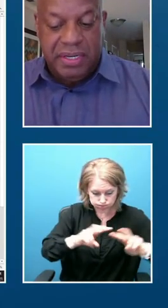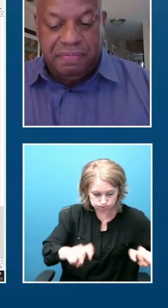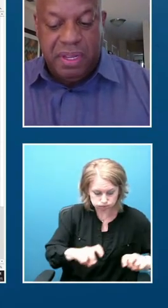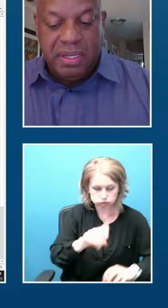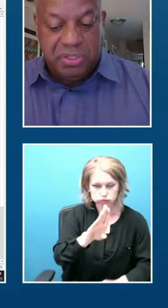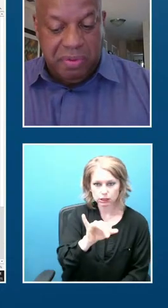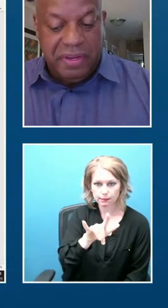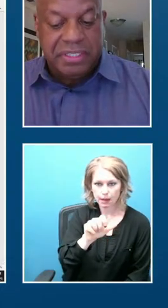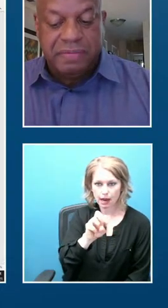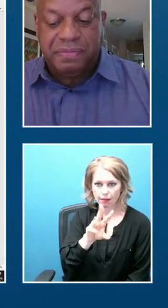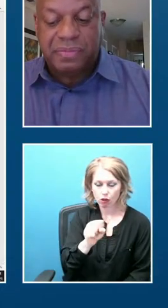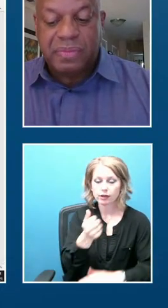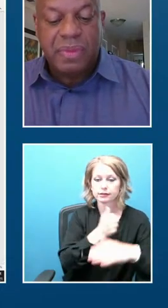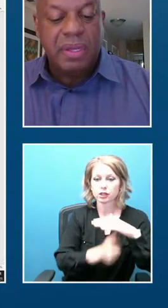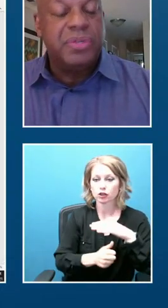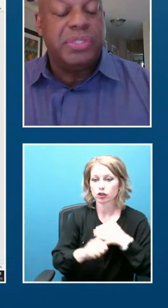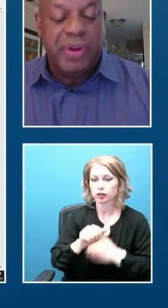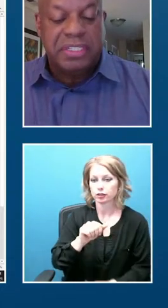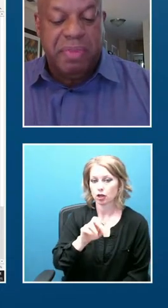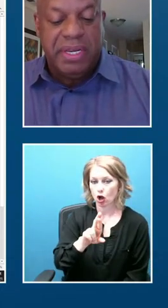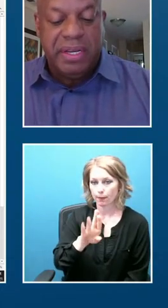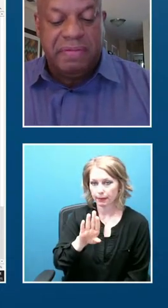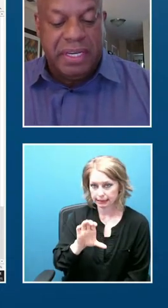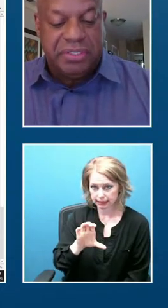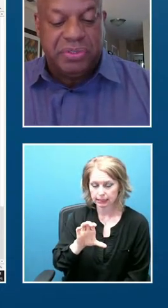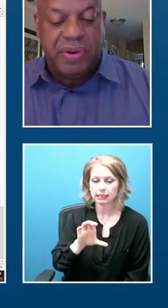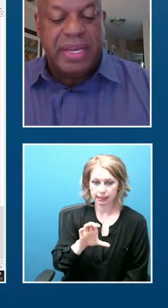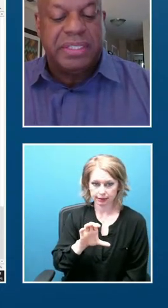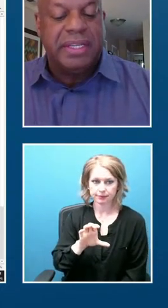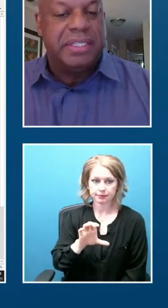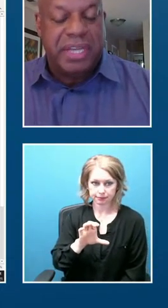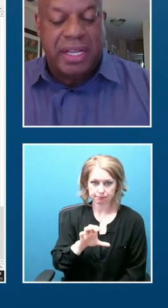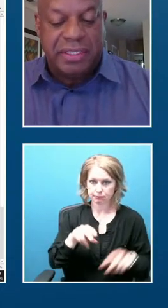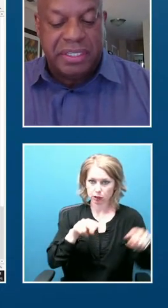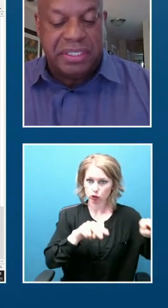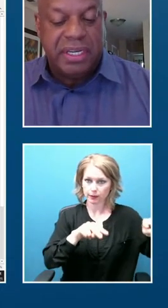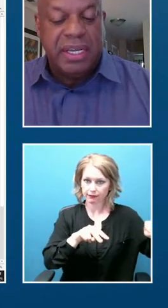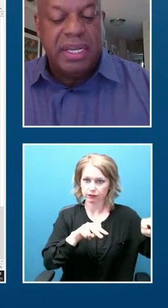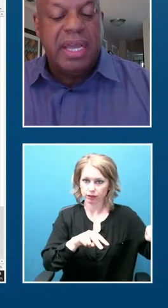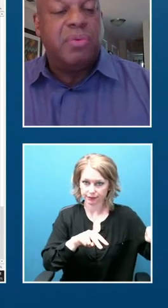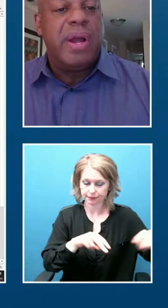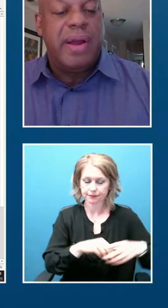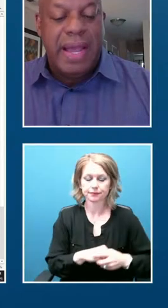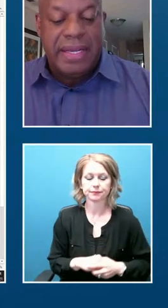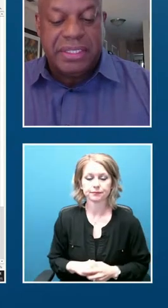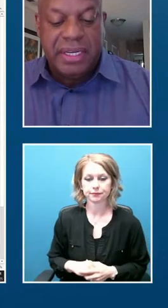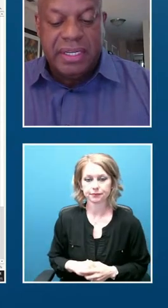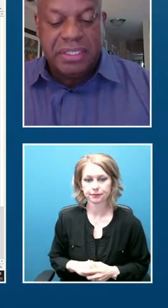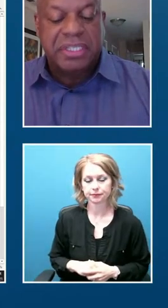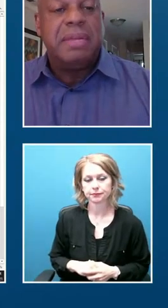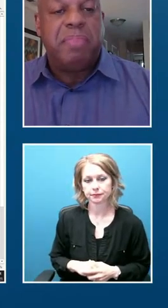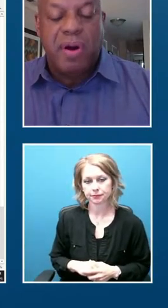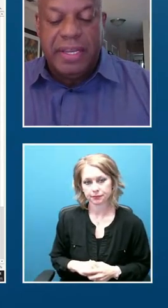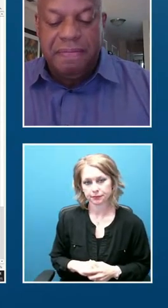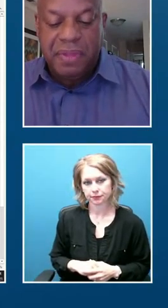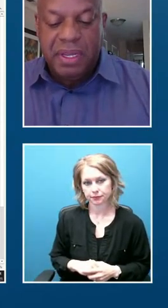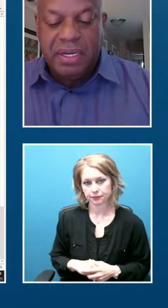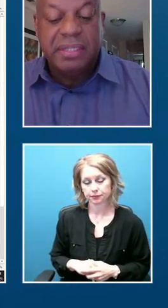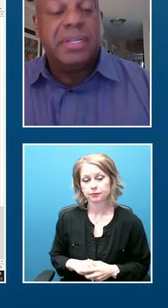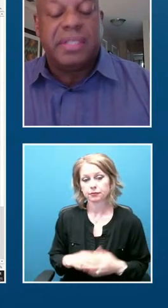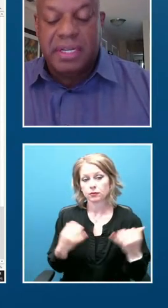RBC supervision to address many of the issues raised in the challenges. Whereas the state